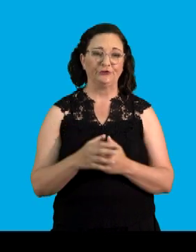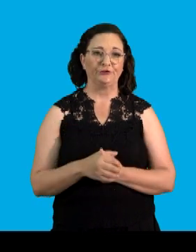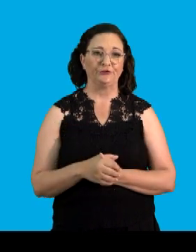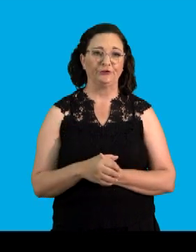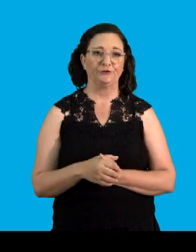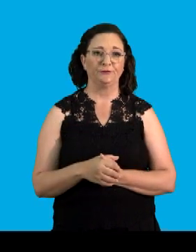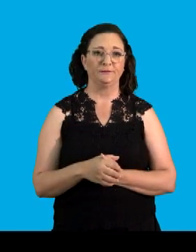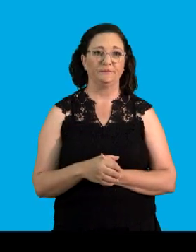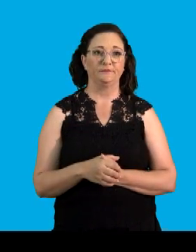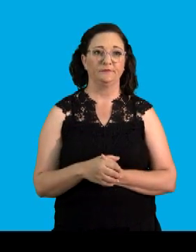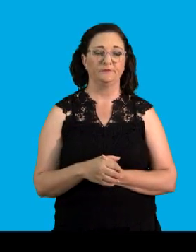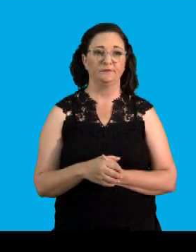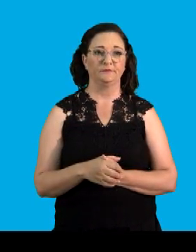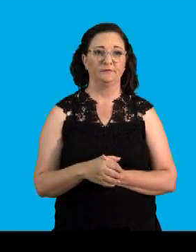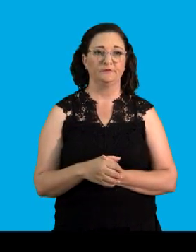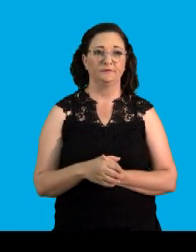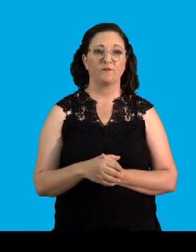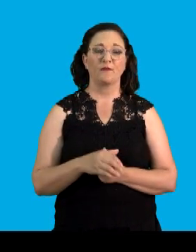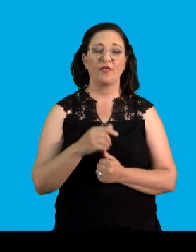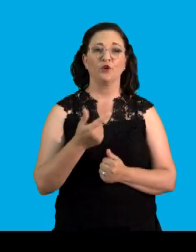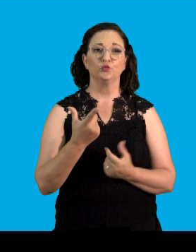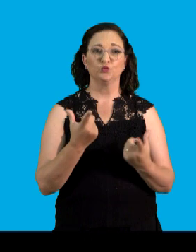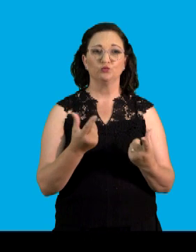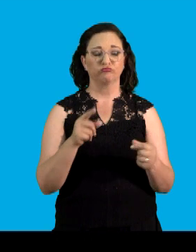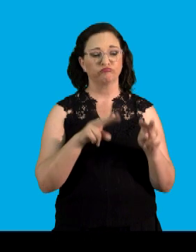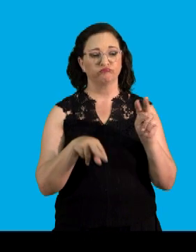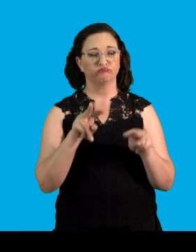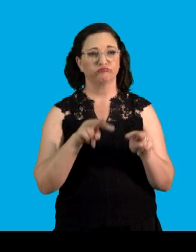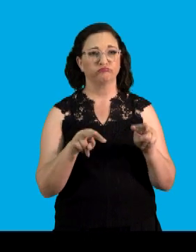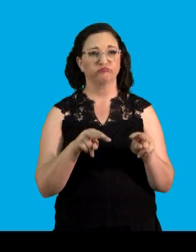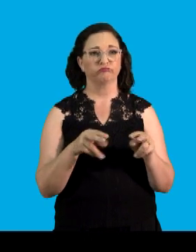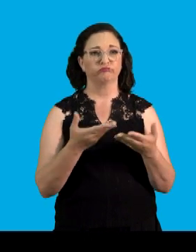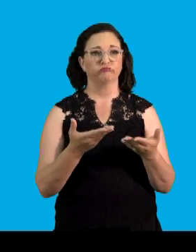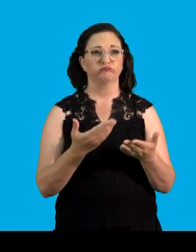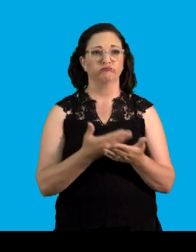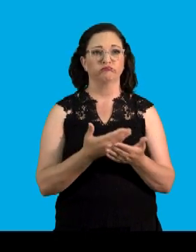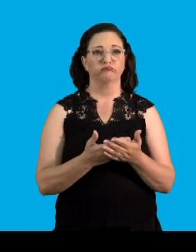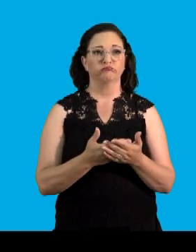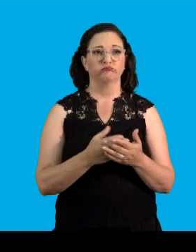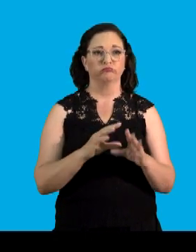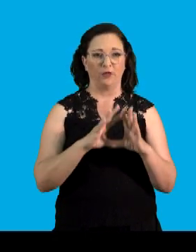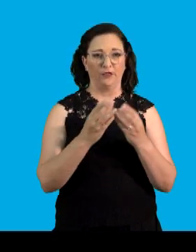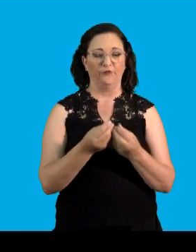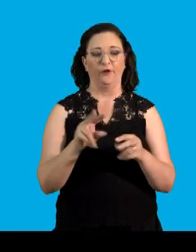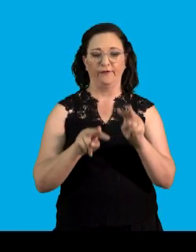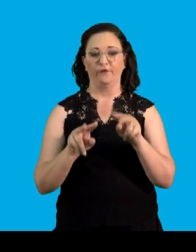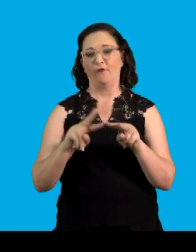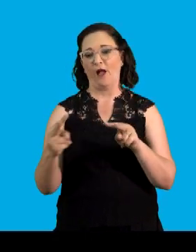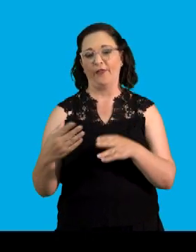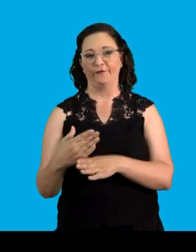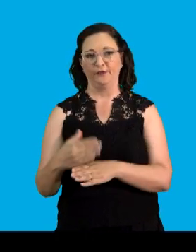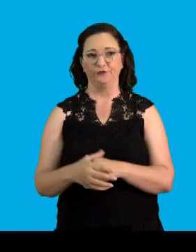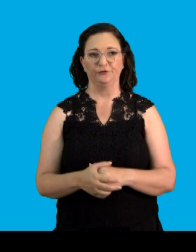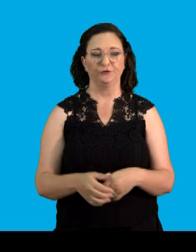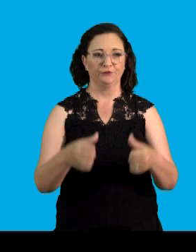management. So that's what they do. They oversee the activities of the other functions.